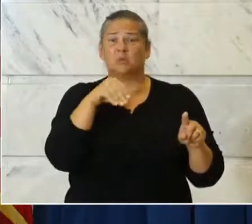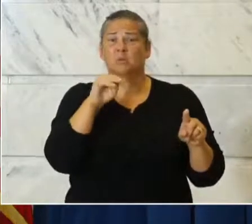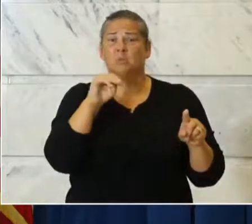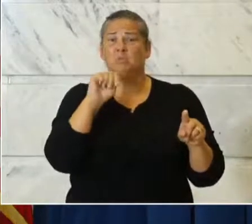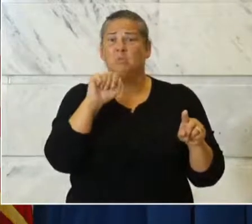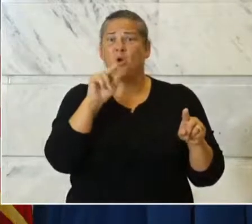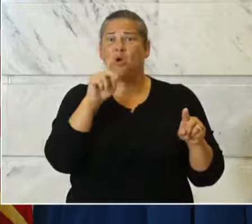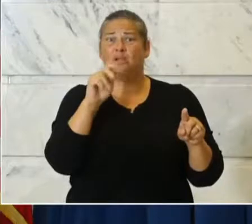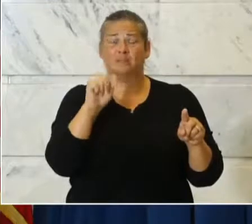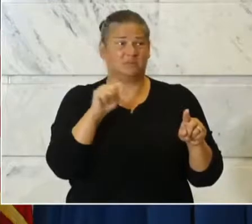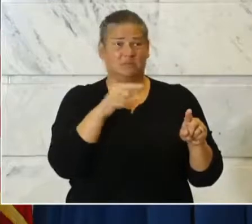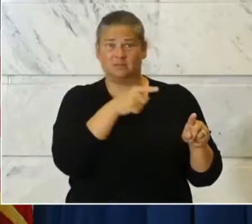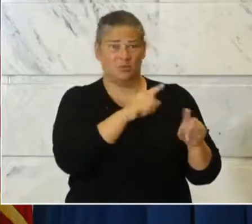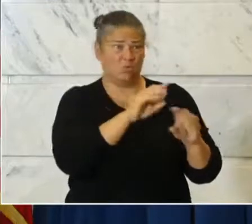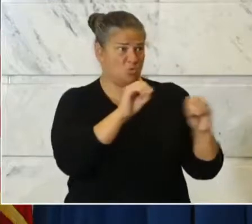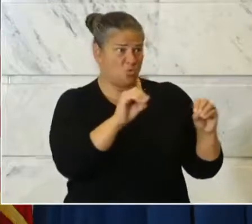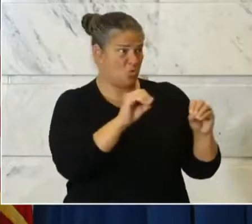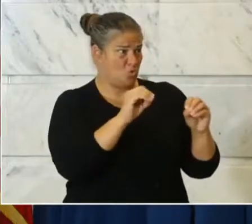the virus.